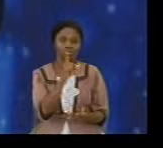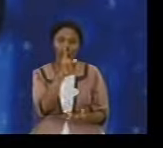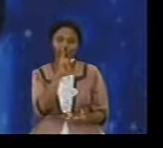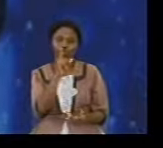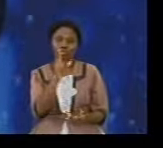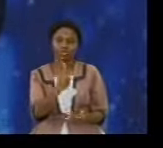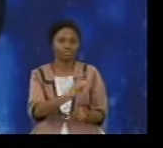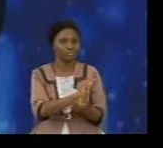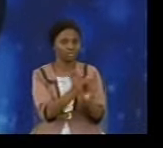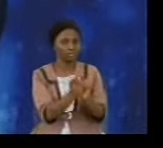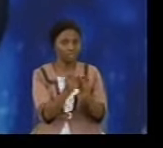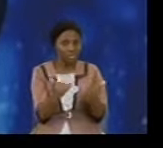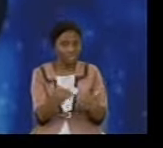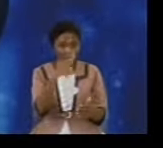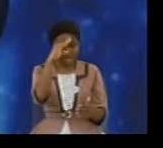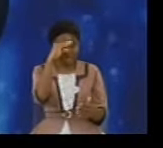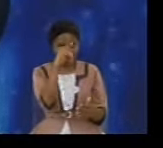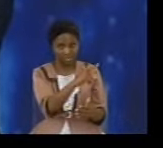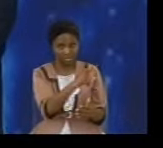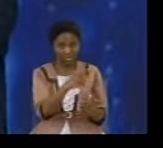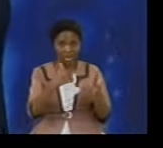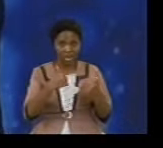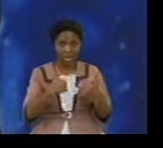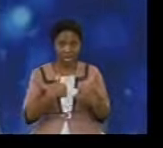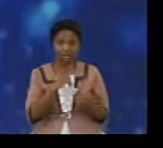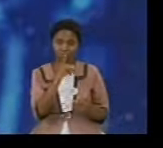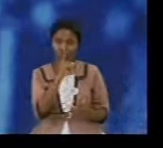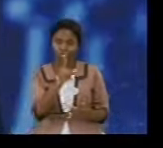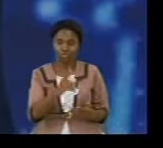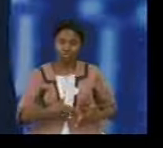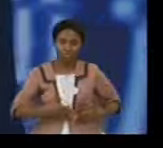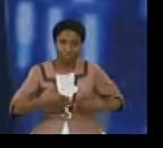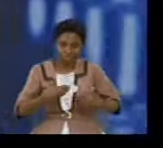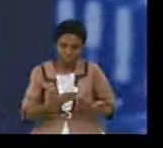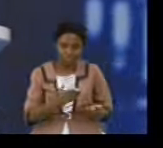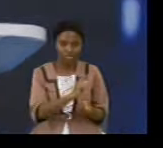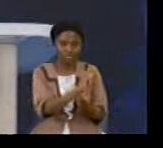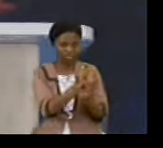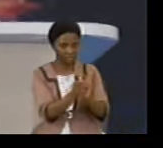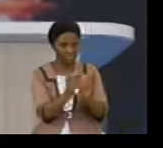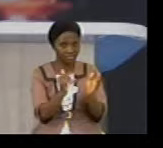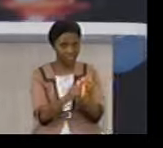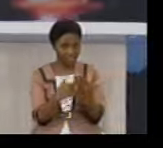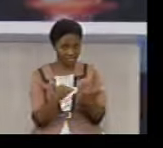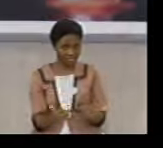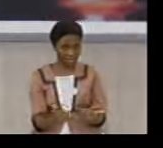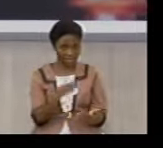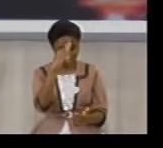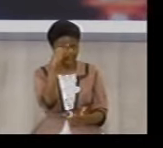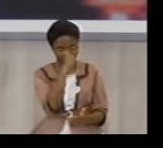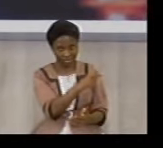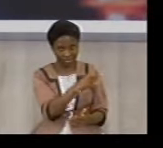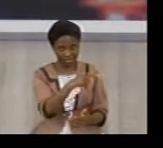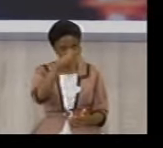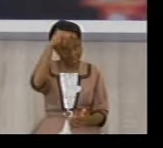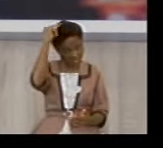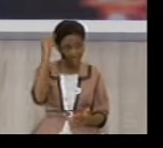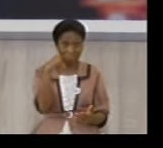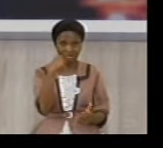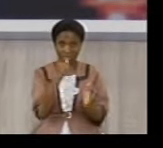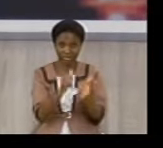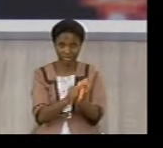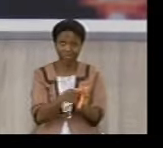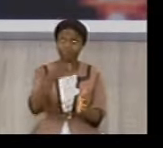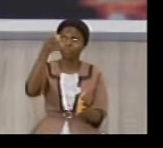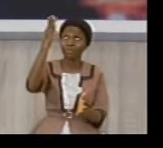real conversion, and a real confession that now said, God, the God